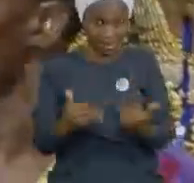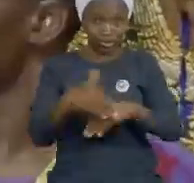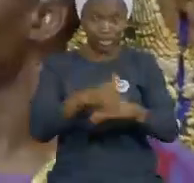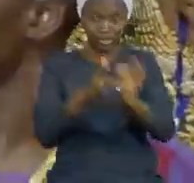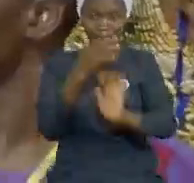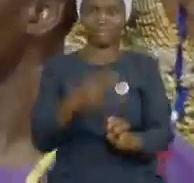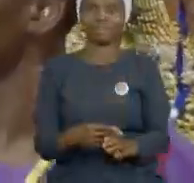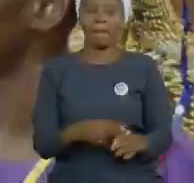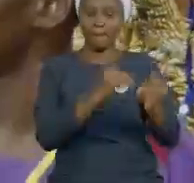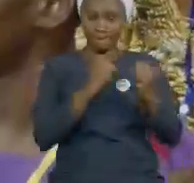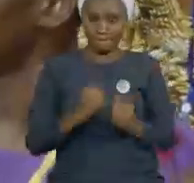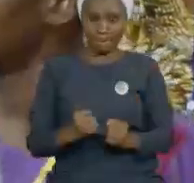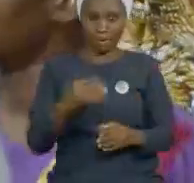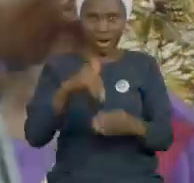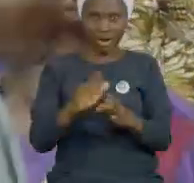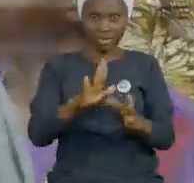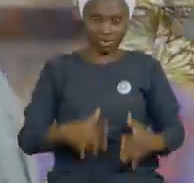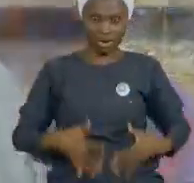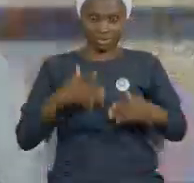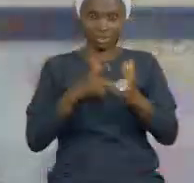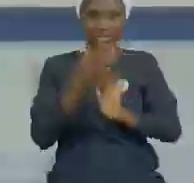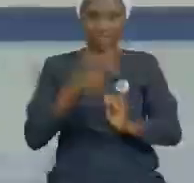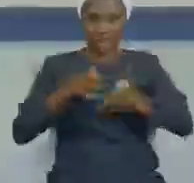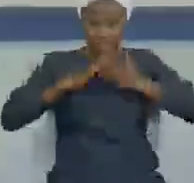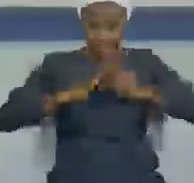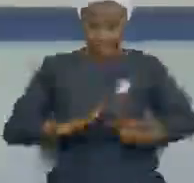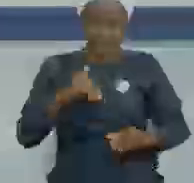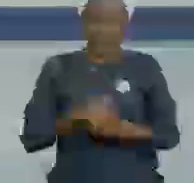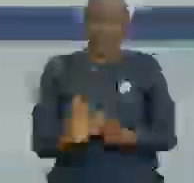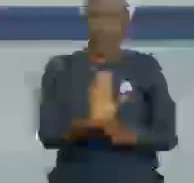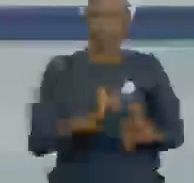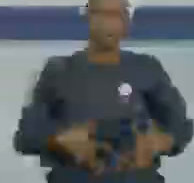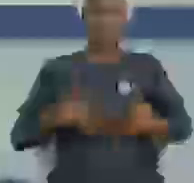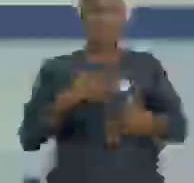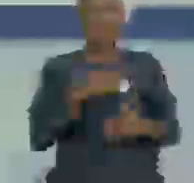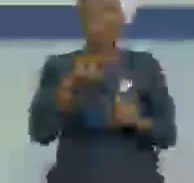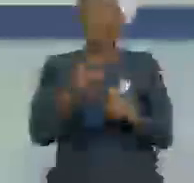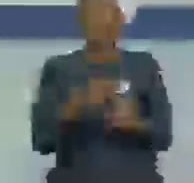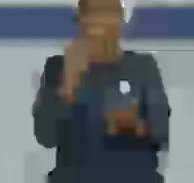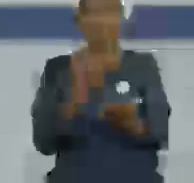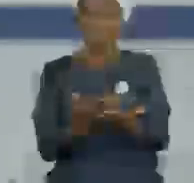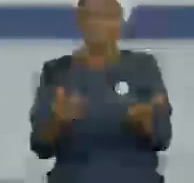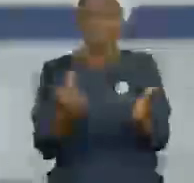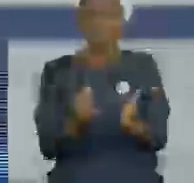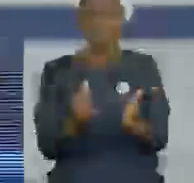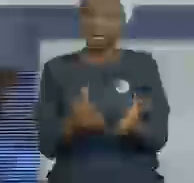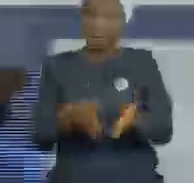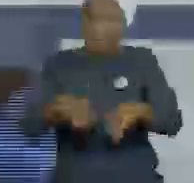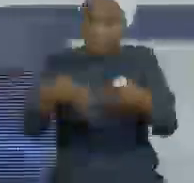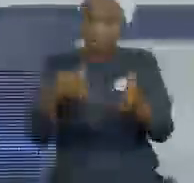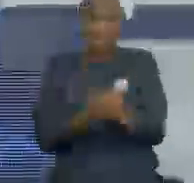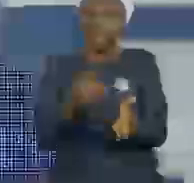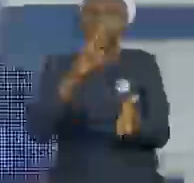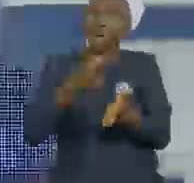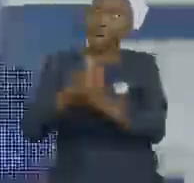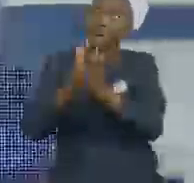in your life. Peace in your life. And every good thing, provision you are asking tonight, the